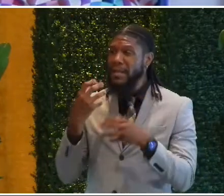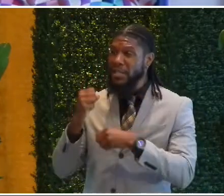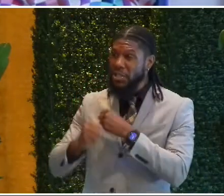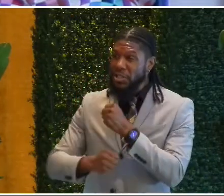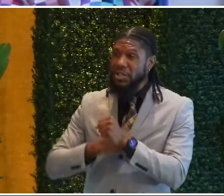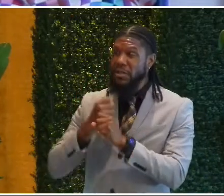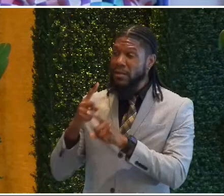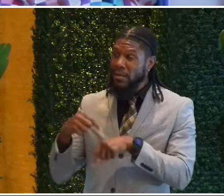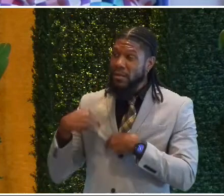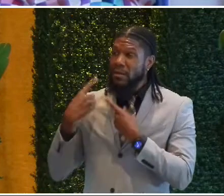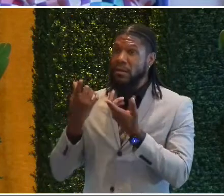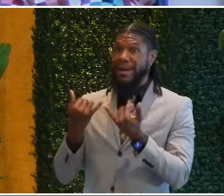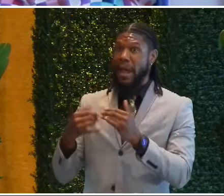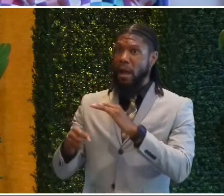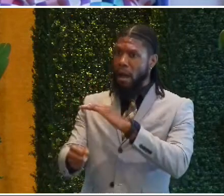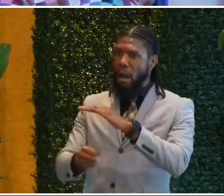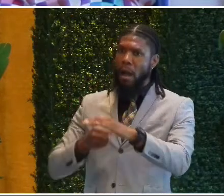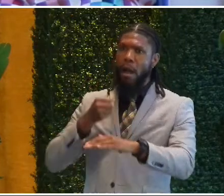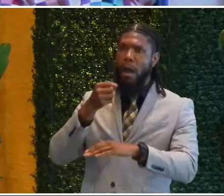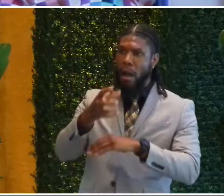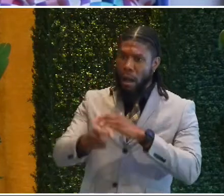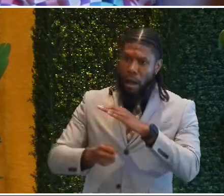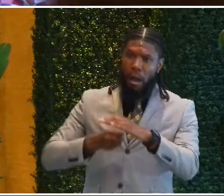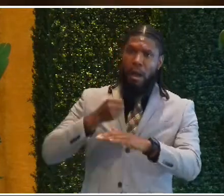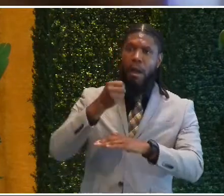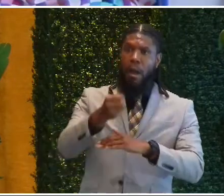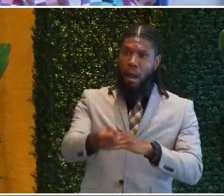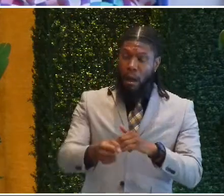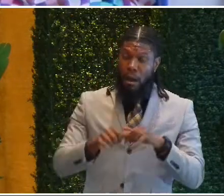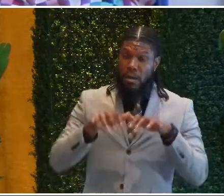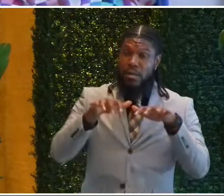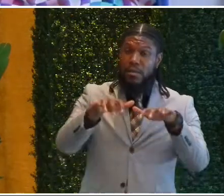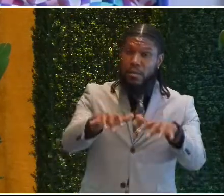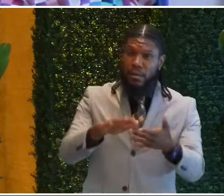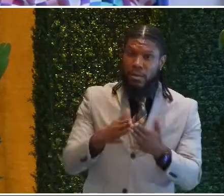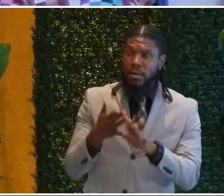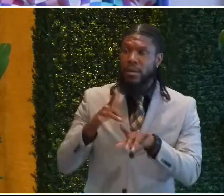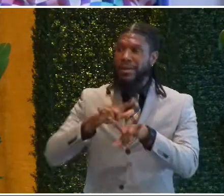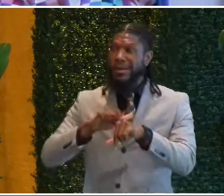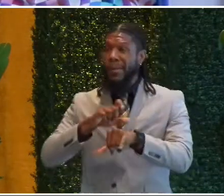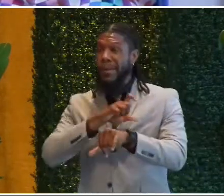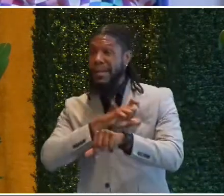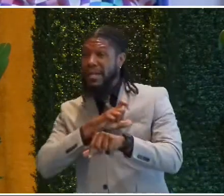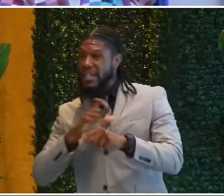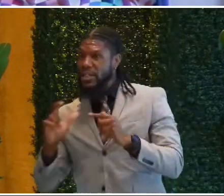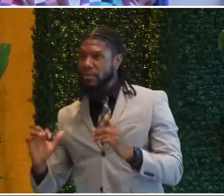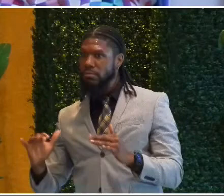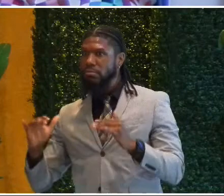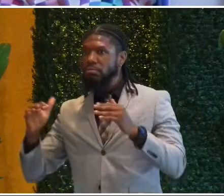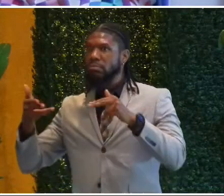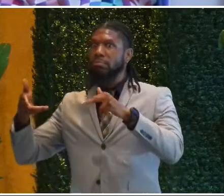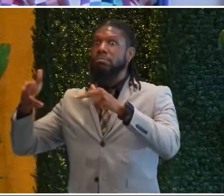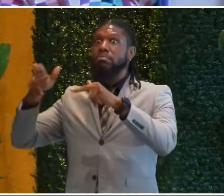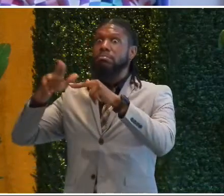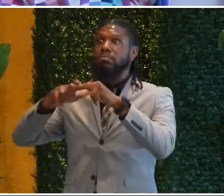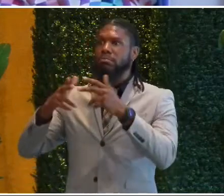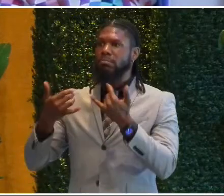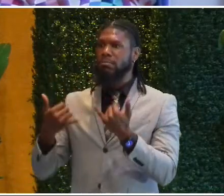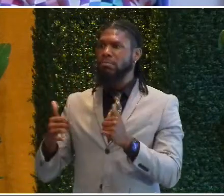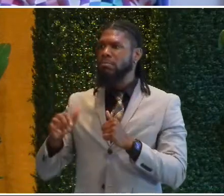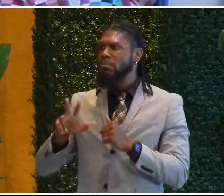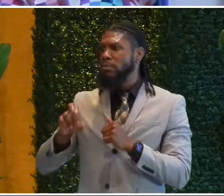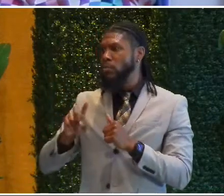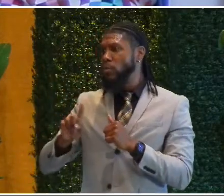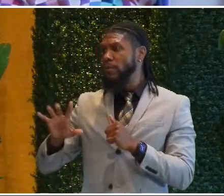flooding communities, while policing is on the rise. At the current rate, we have 30 to 50% of